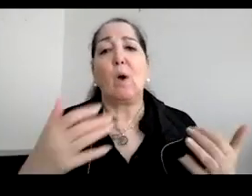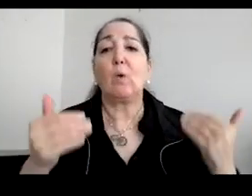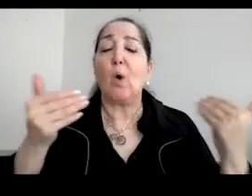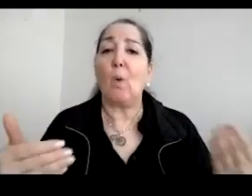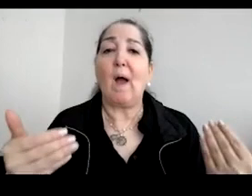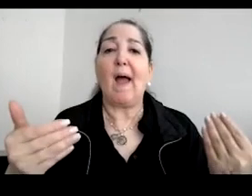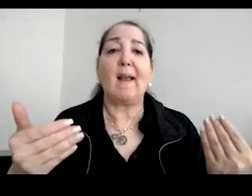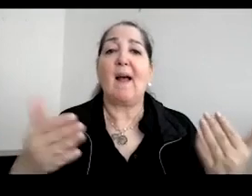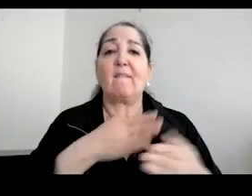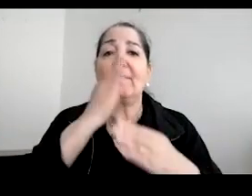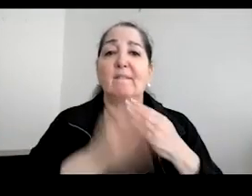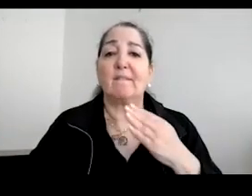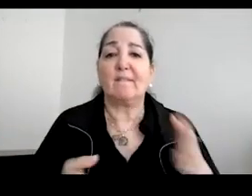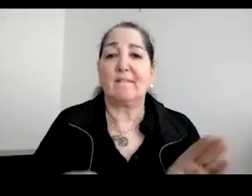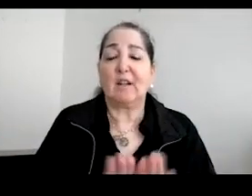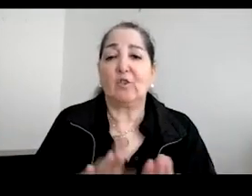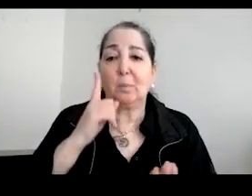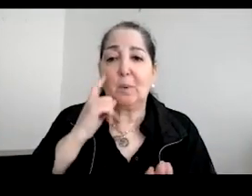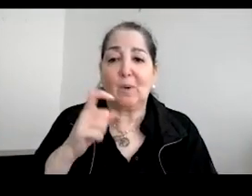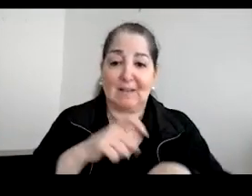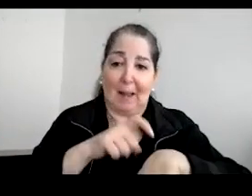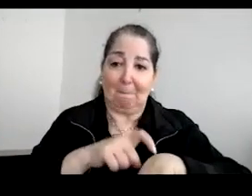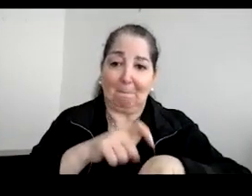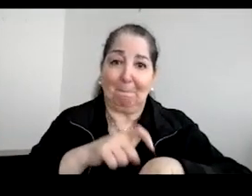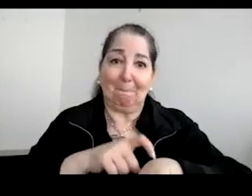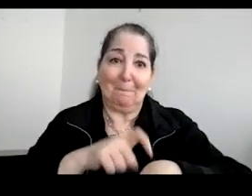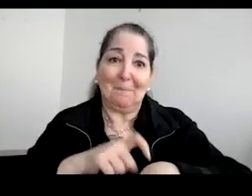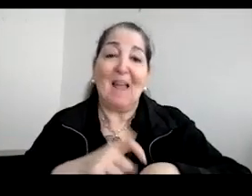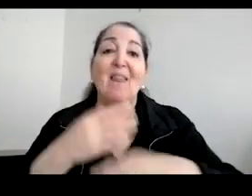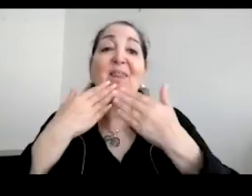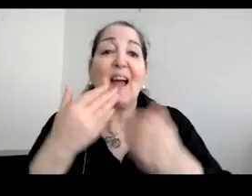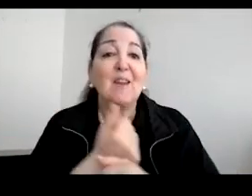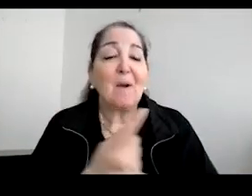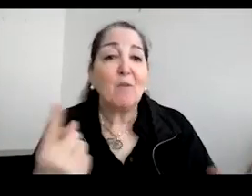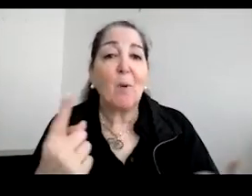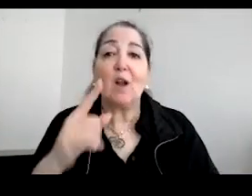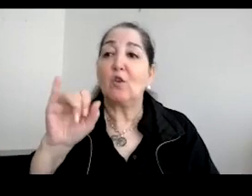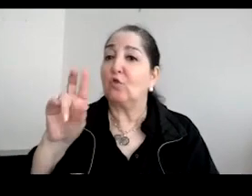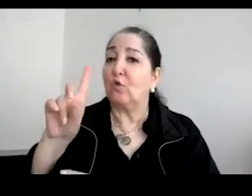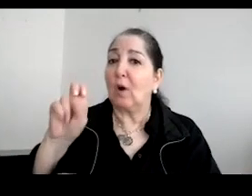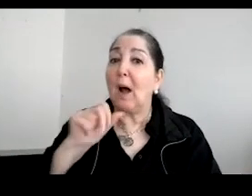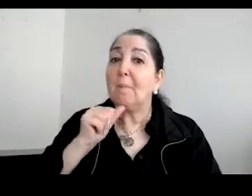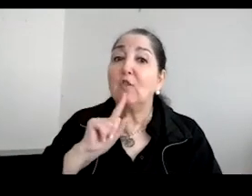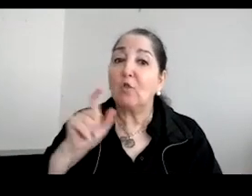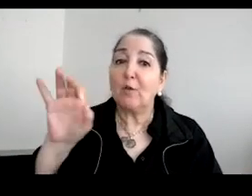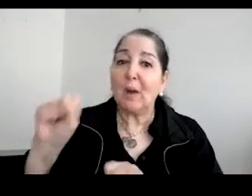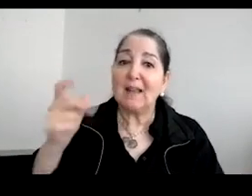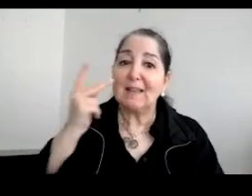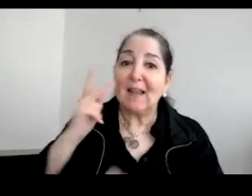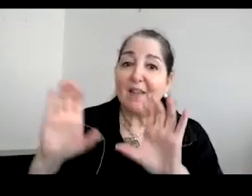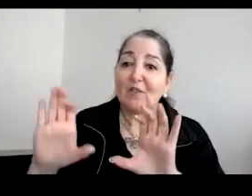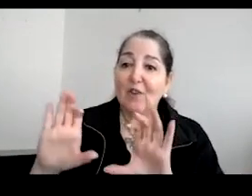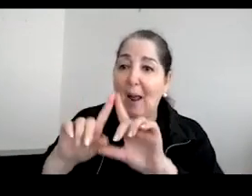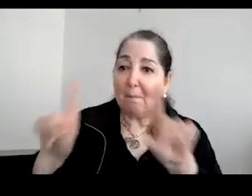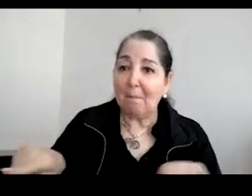up in disrespect for everybody's time. And thank you, everybody. And Jordan, I'm not sure if you were able to see the chat box throughout